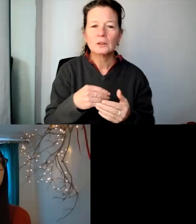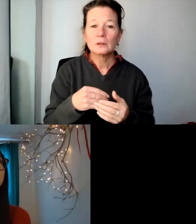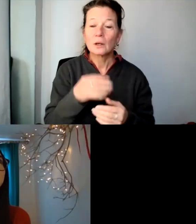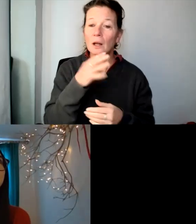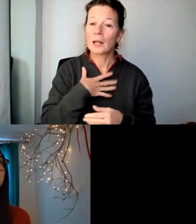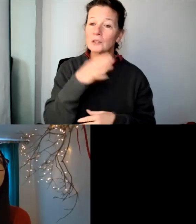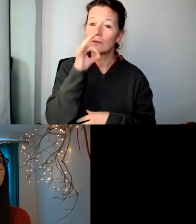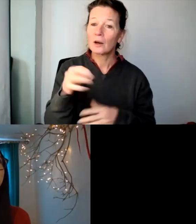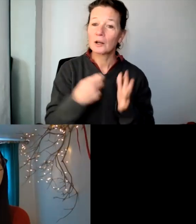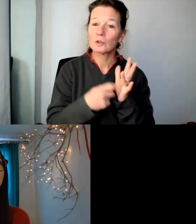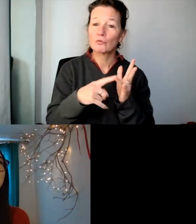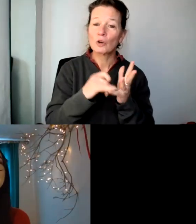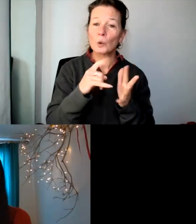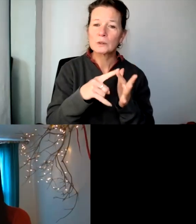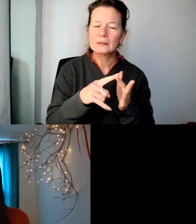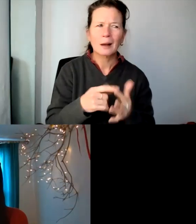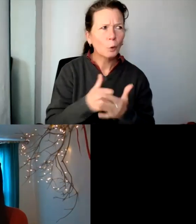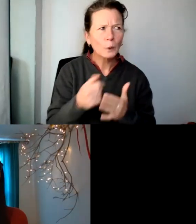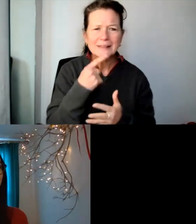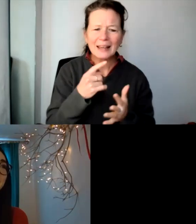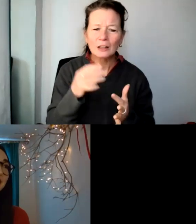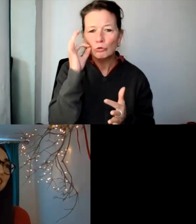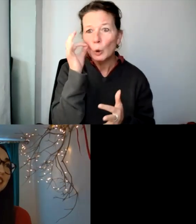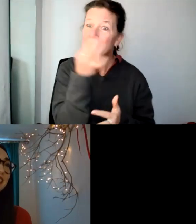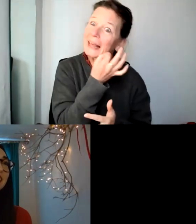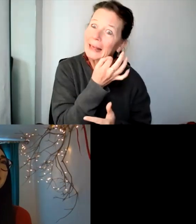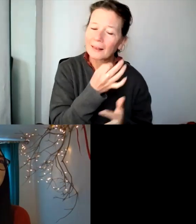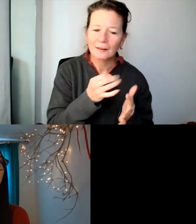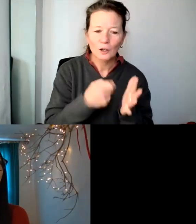panel. Rose, I keep calling it Rosie because I've got two